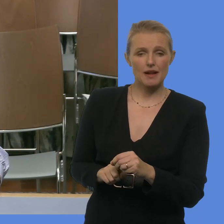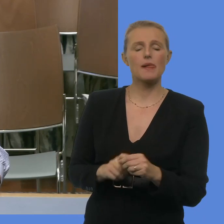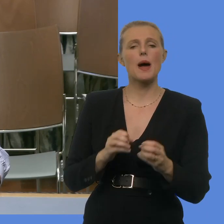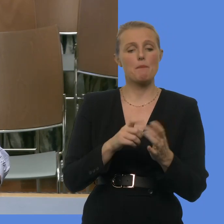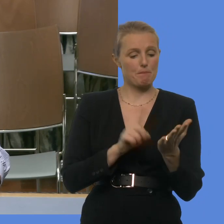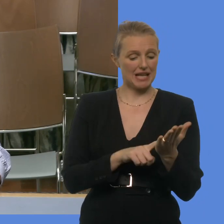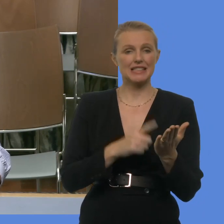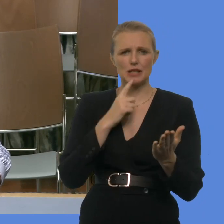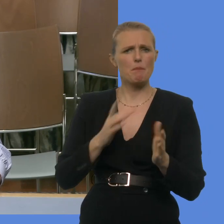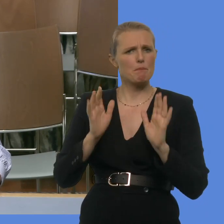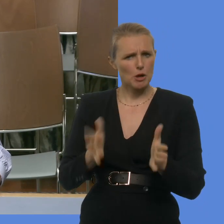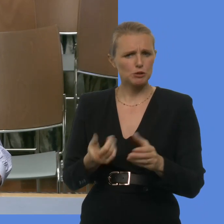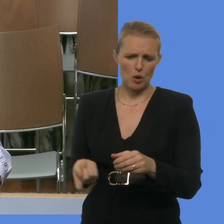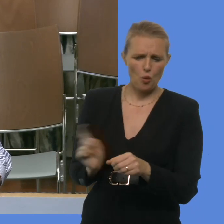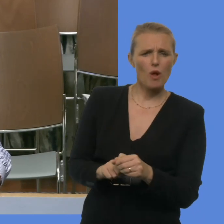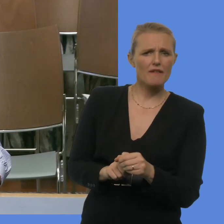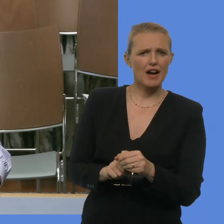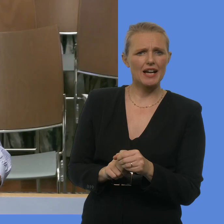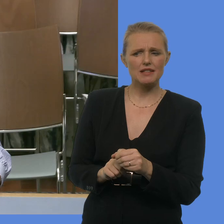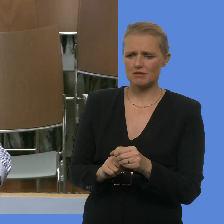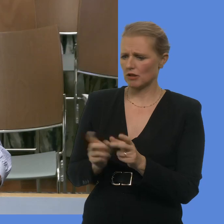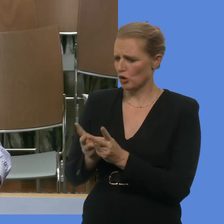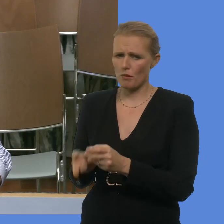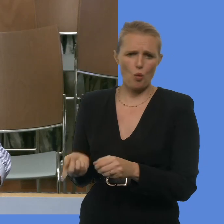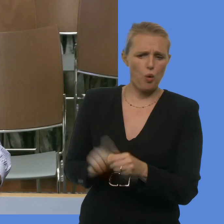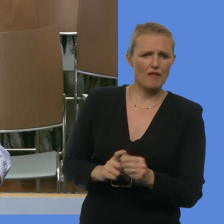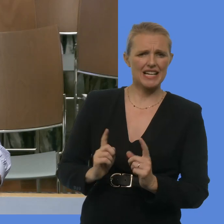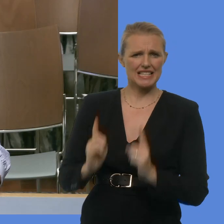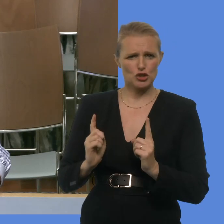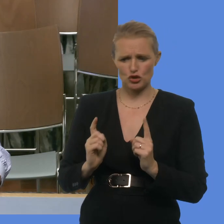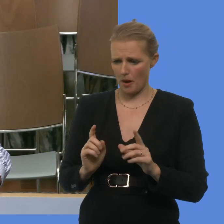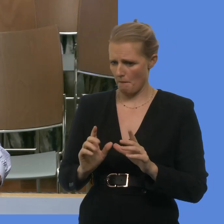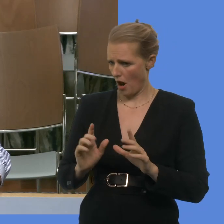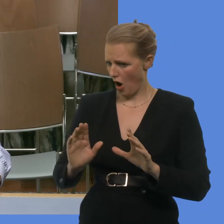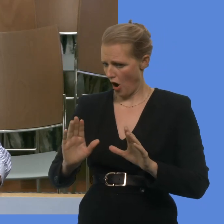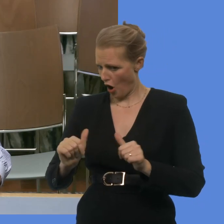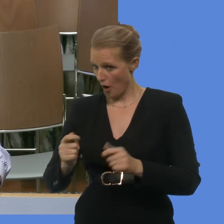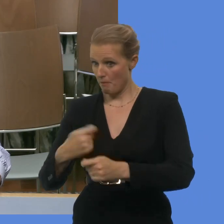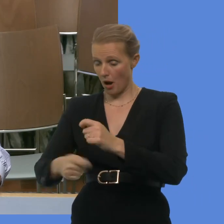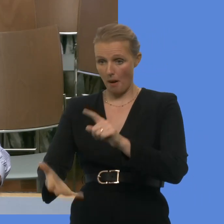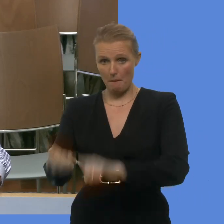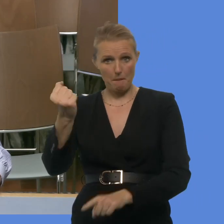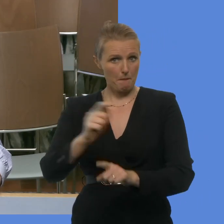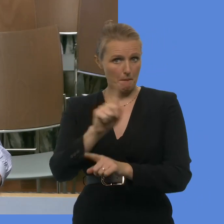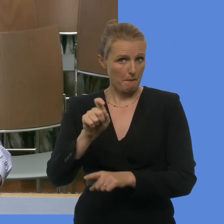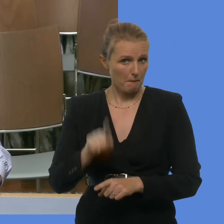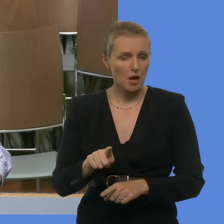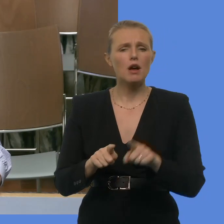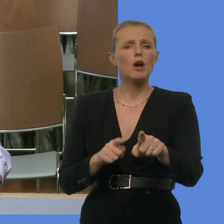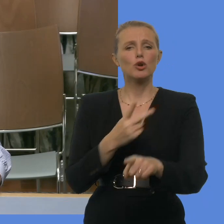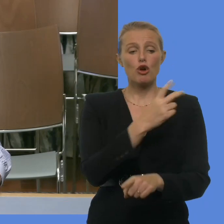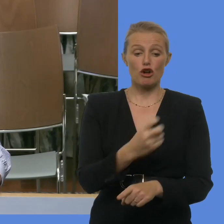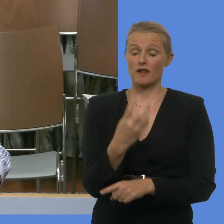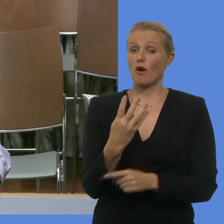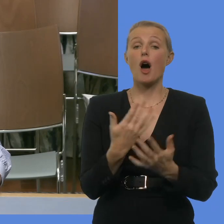mandatory accreditation, but the process and enforcement mechanisms aren't specified. So in 2004, there were